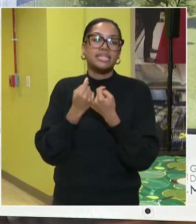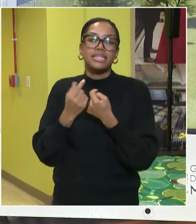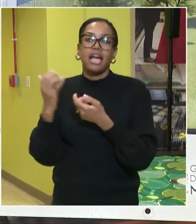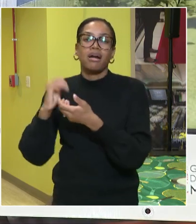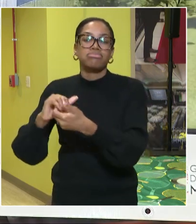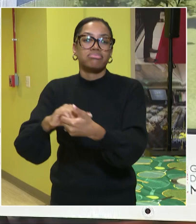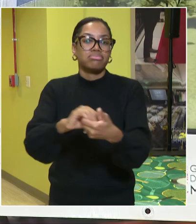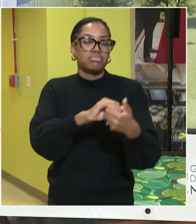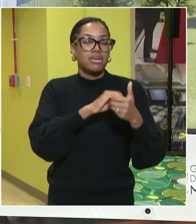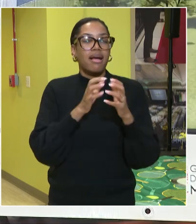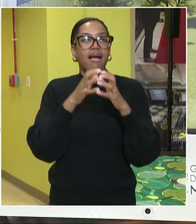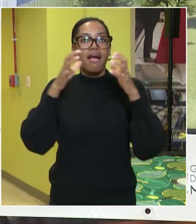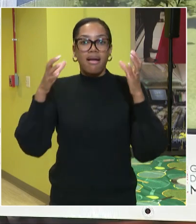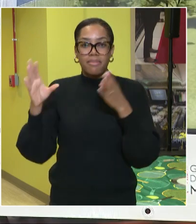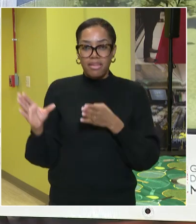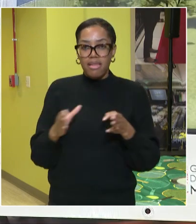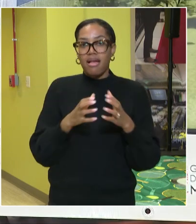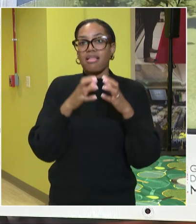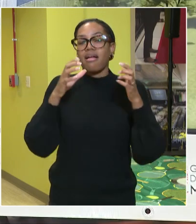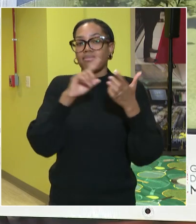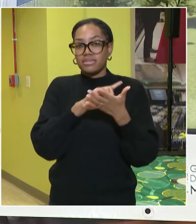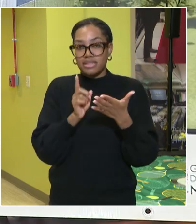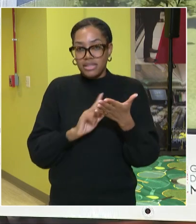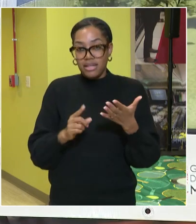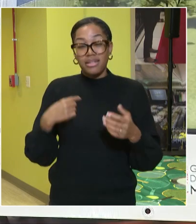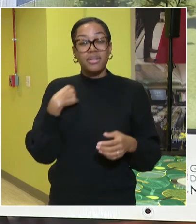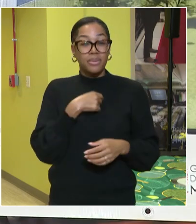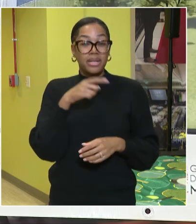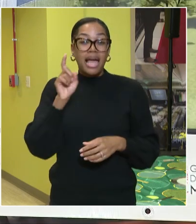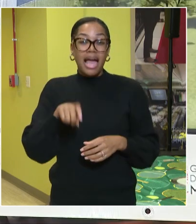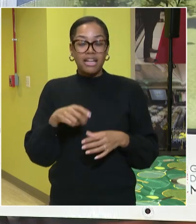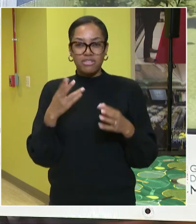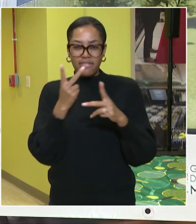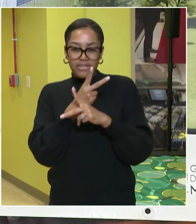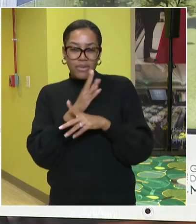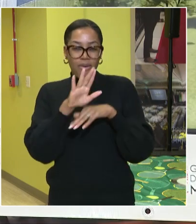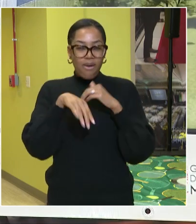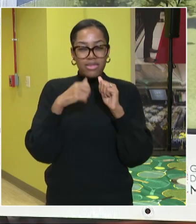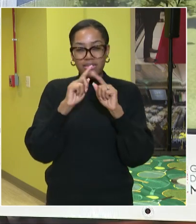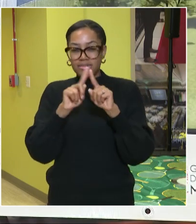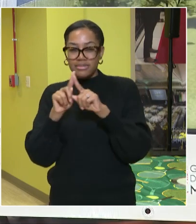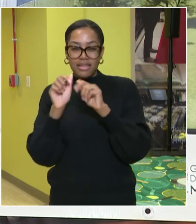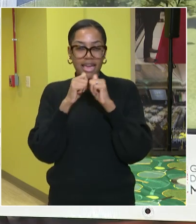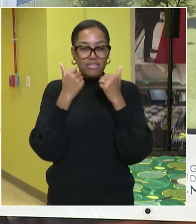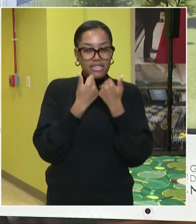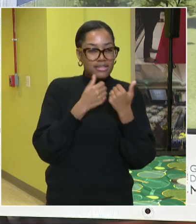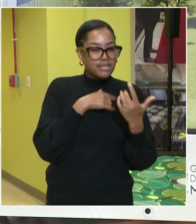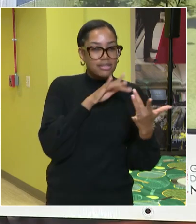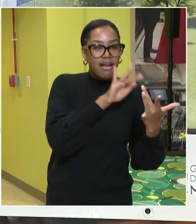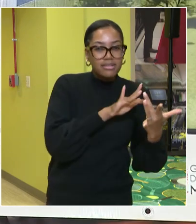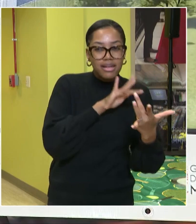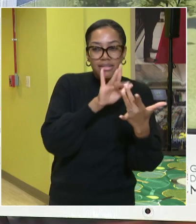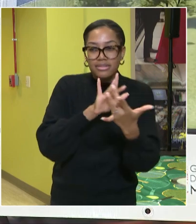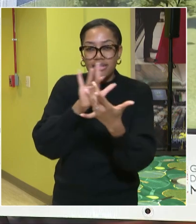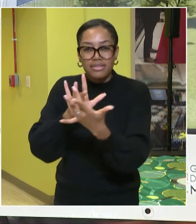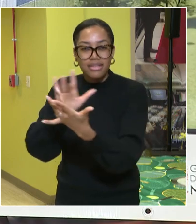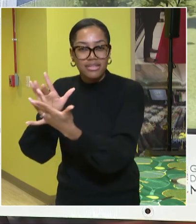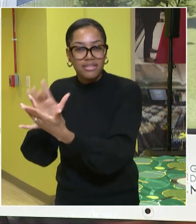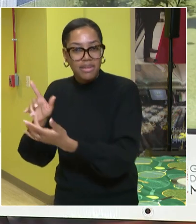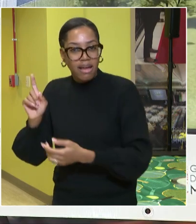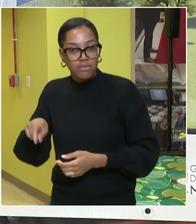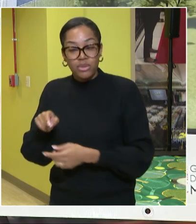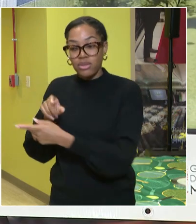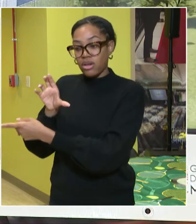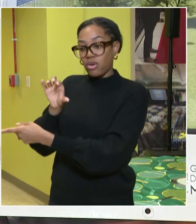lot of planning and design. We've had to navigate the alphabets, agencies, regulatory. We had to call in Mrs. Berry to speak before the Commission on